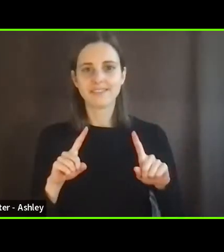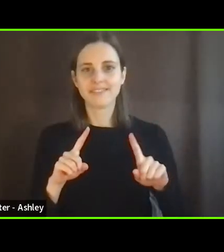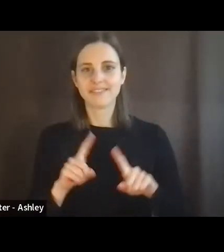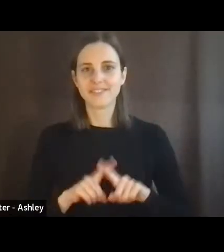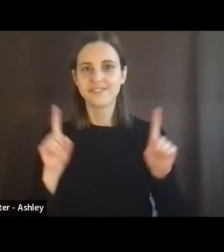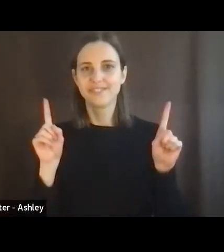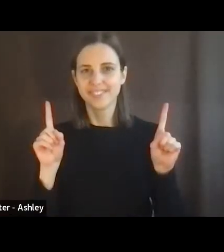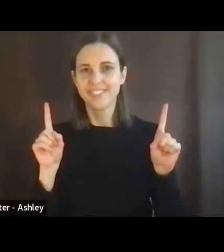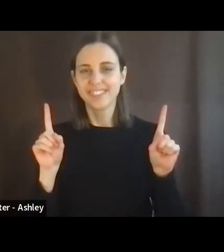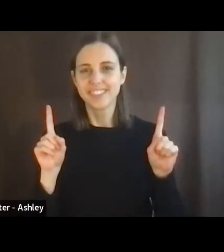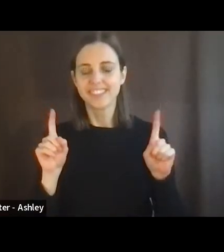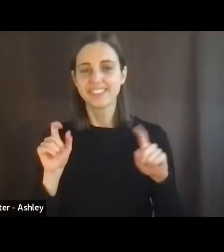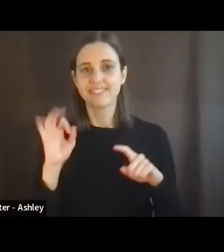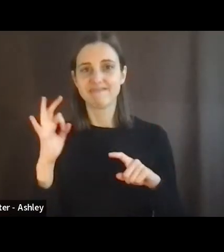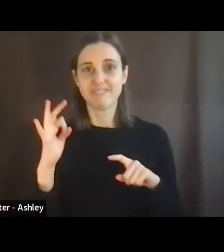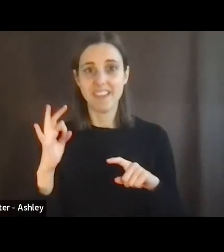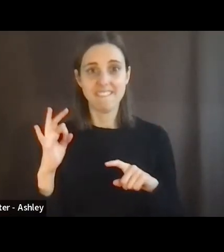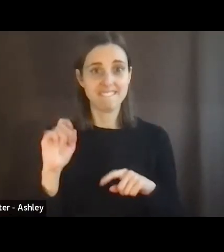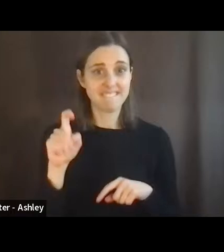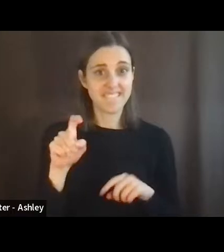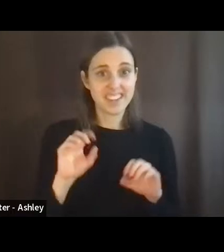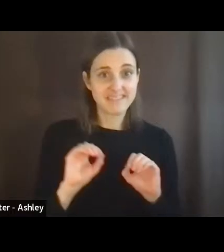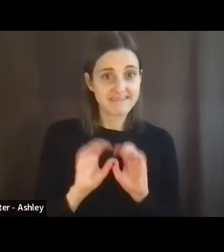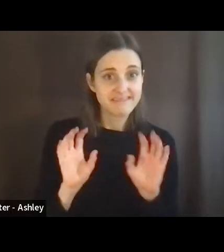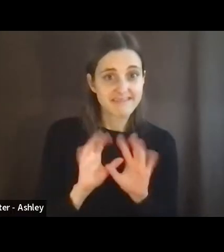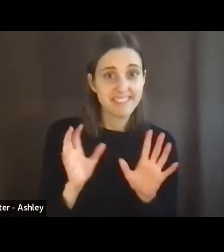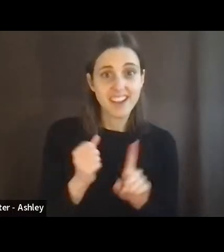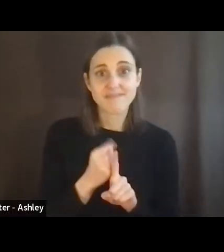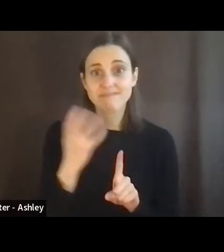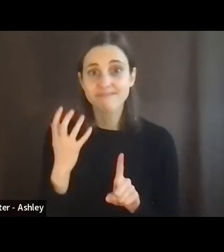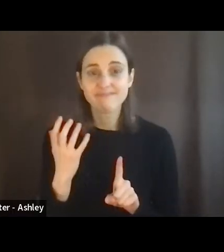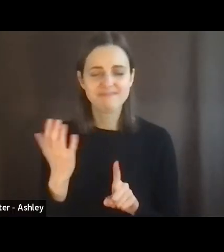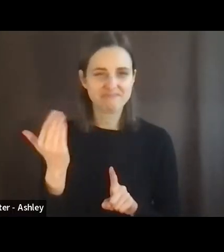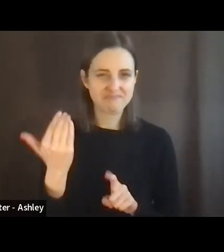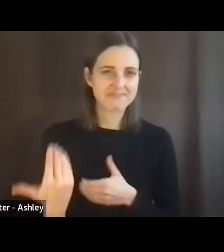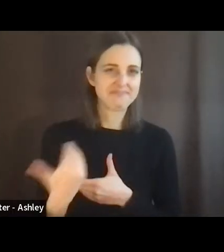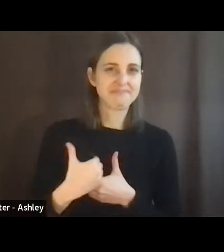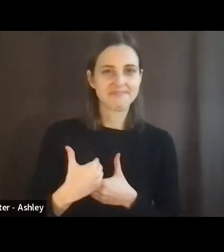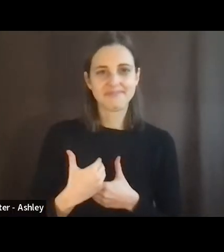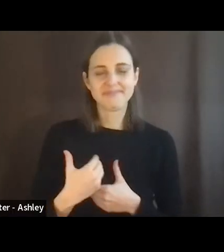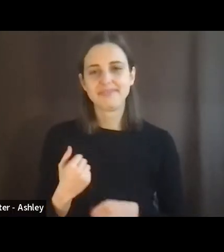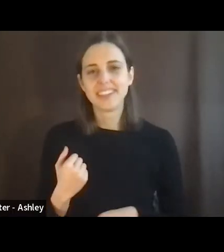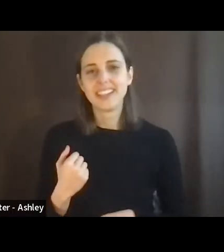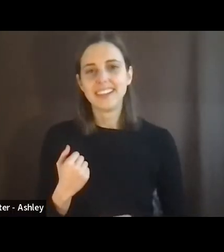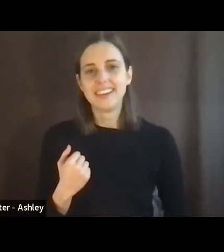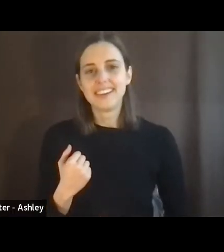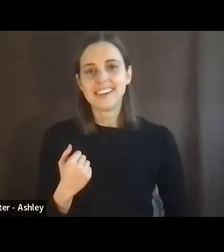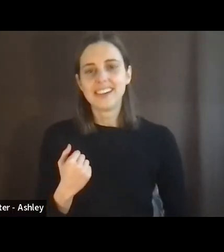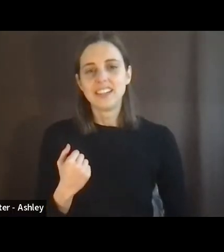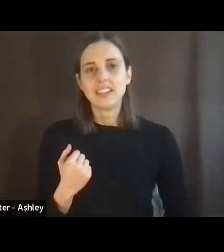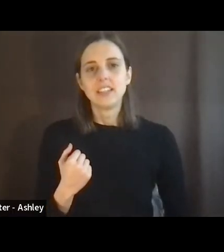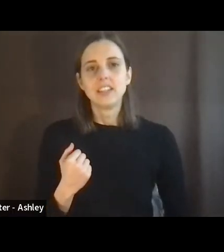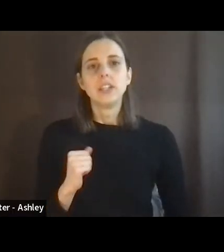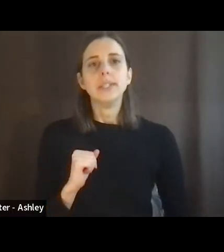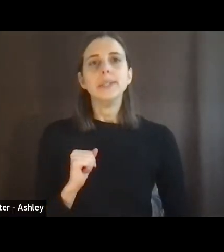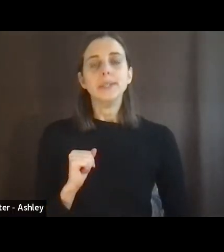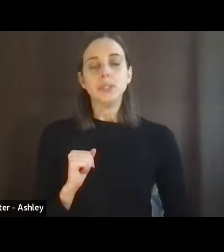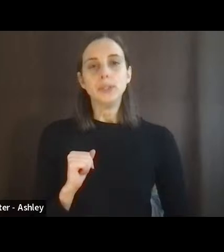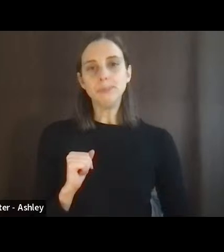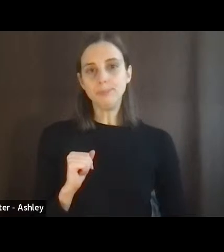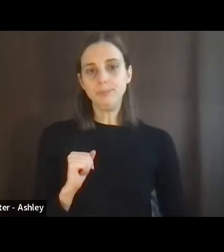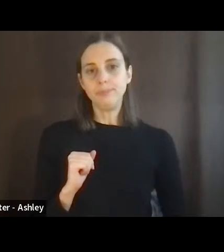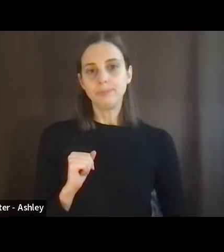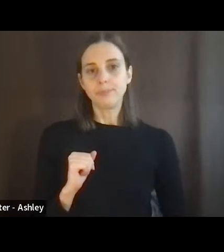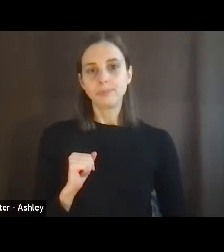saying, and then please ask for clarification. So when we look at a specific